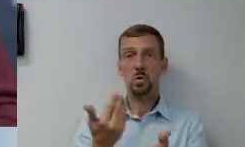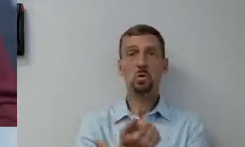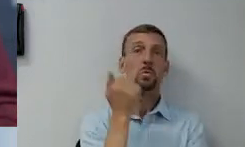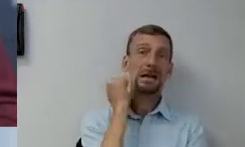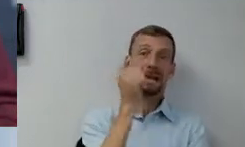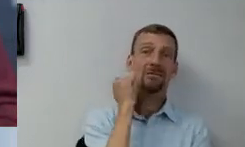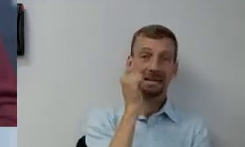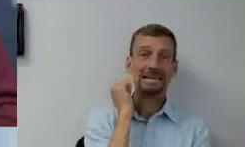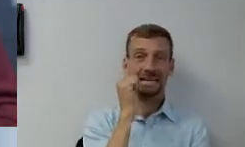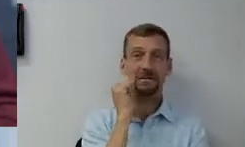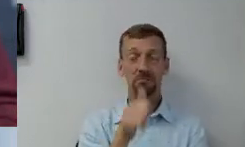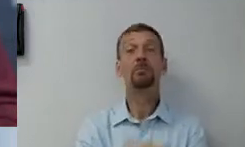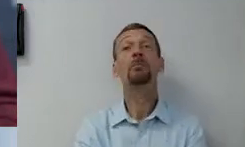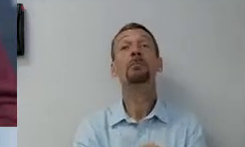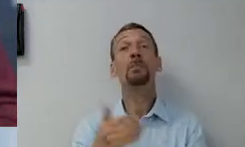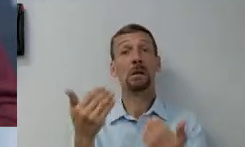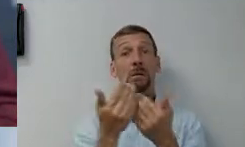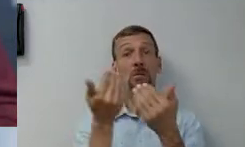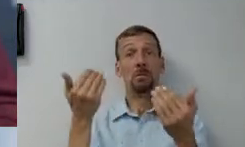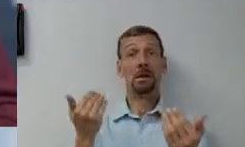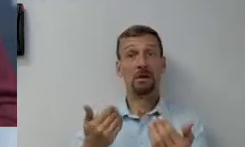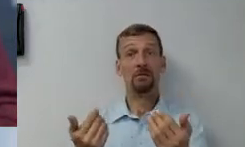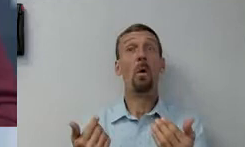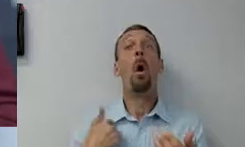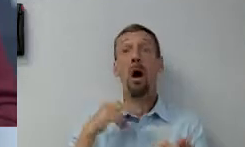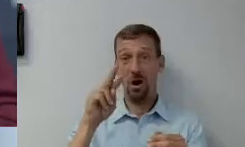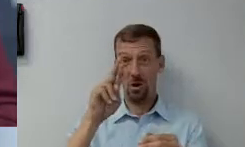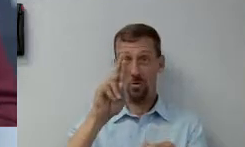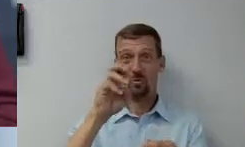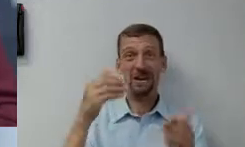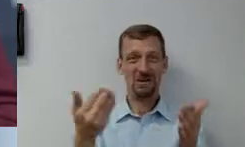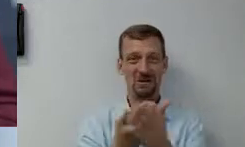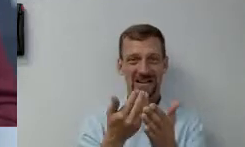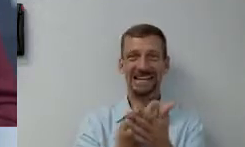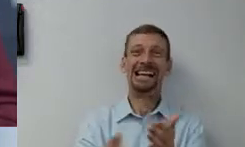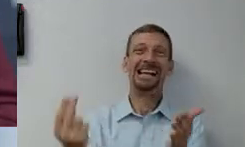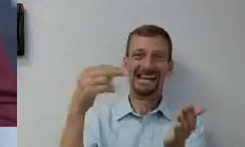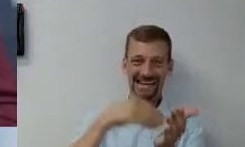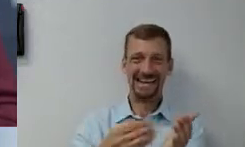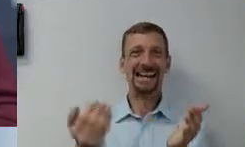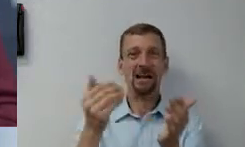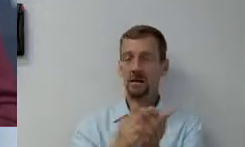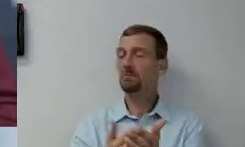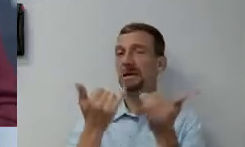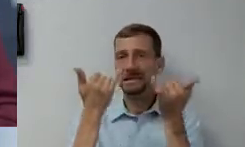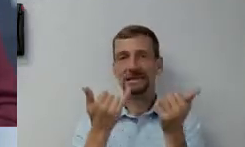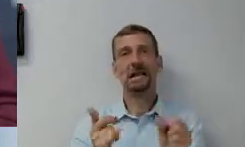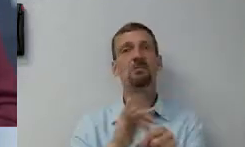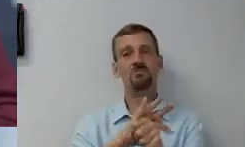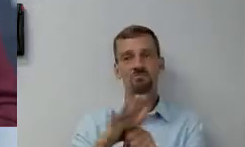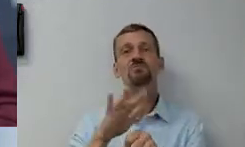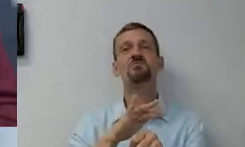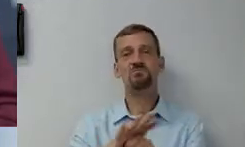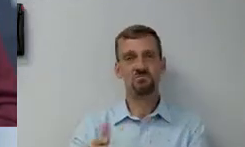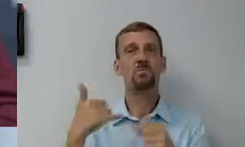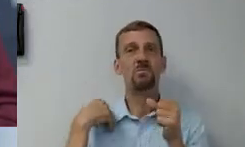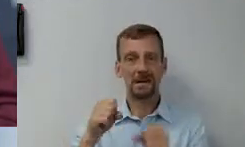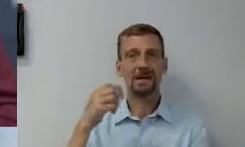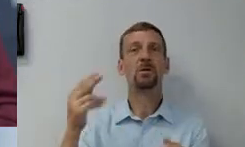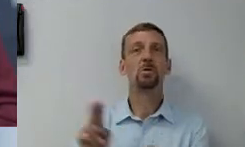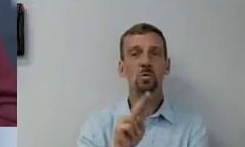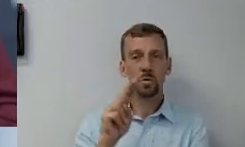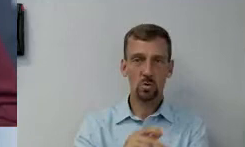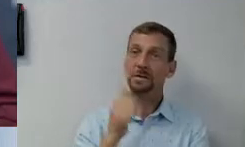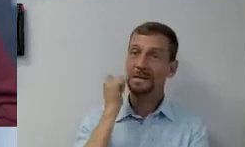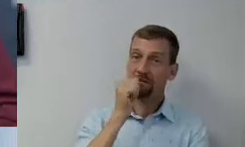of the shift. Before, we were having them reuse them. Right. But as supplies have got more plentiful, we're now giving them. Now we're talking about, are we going to get